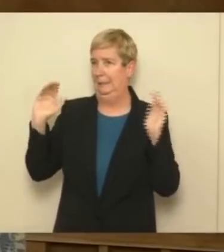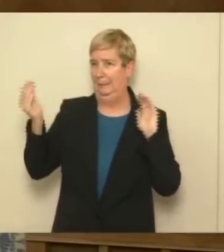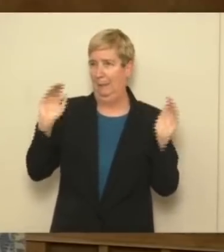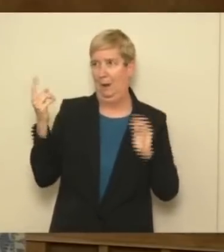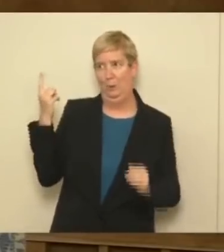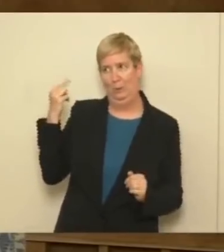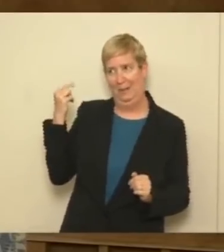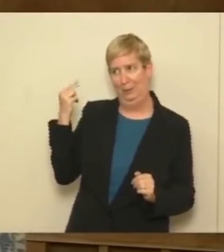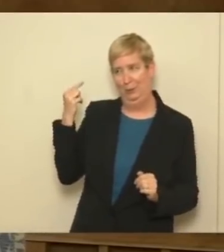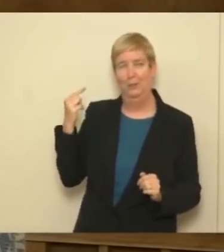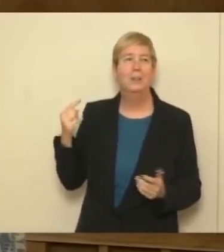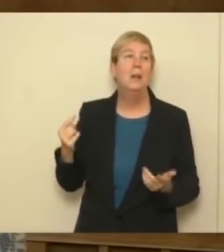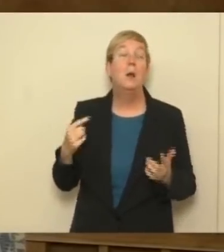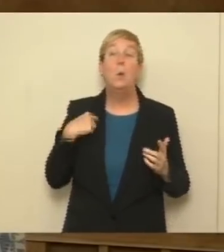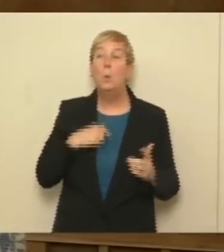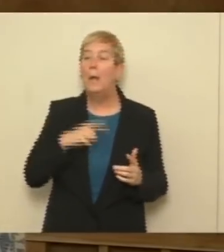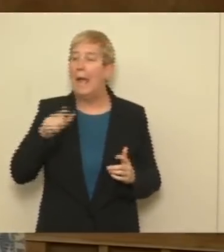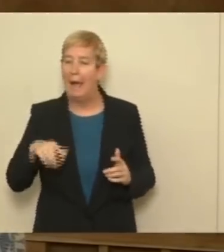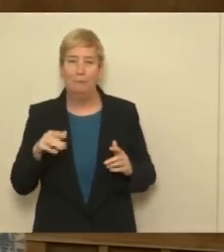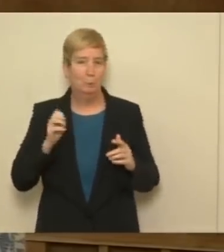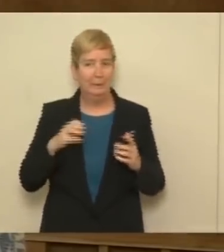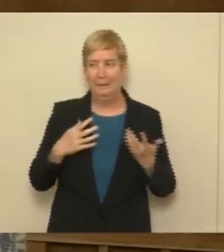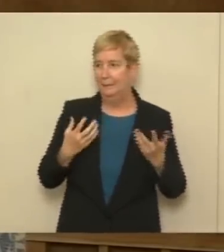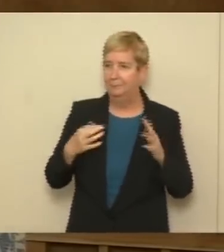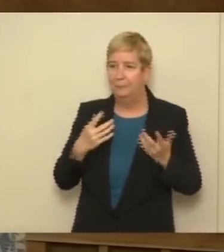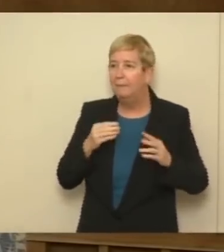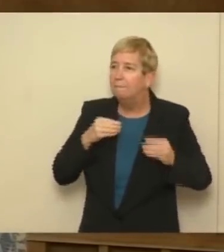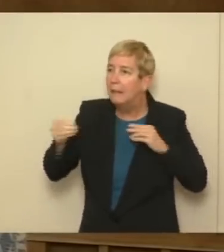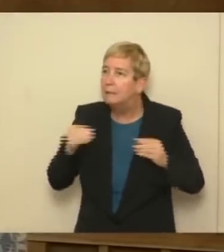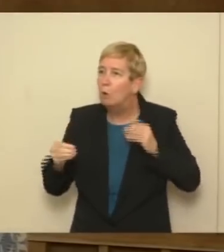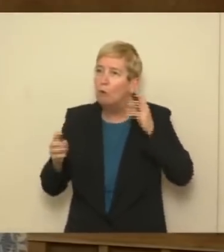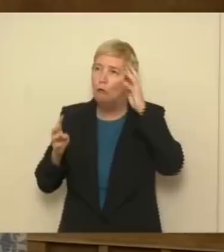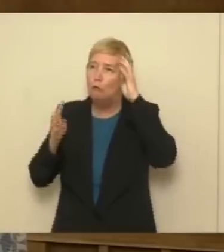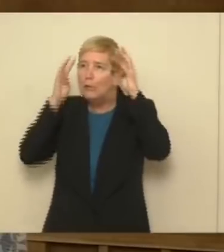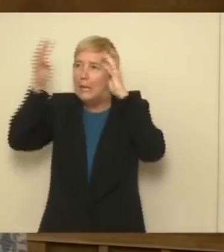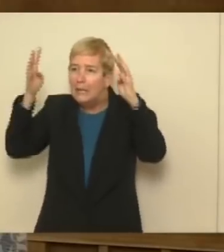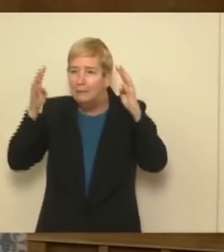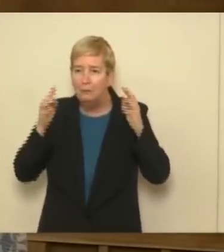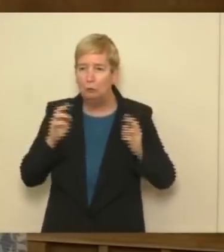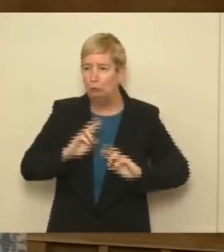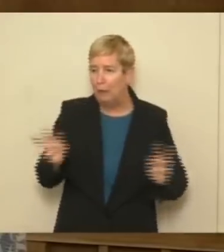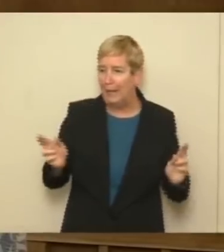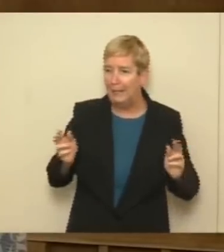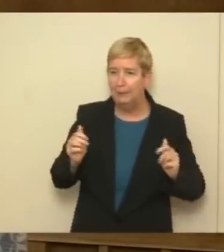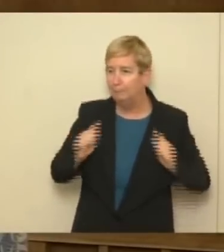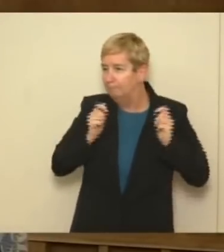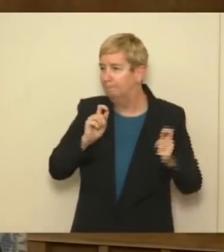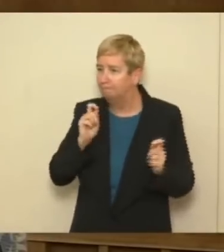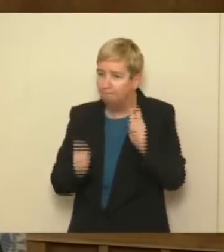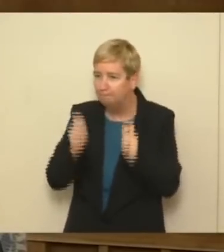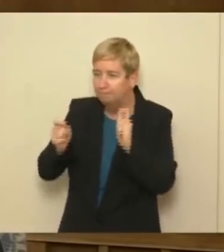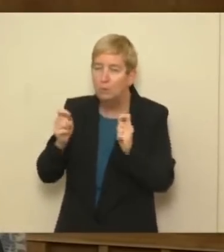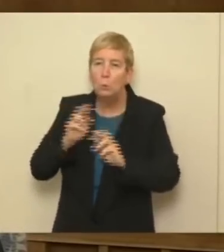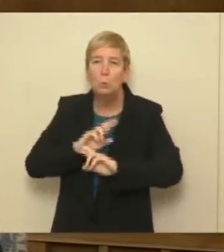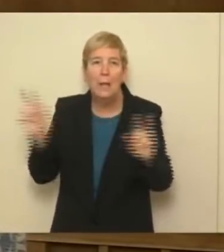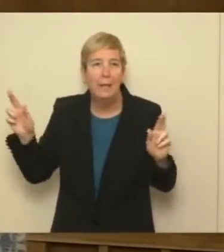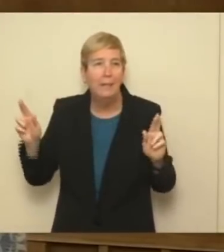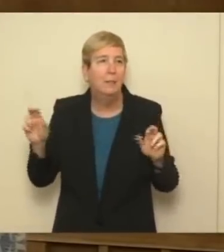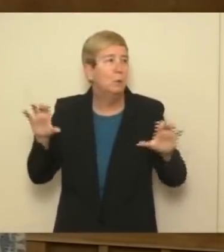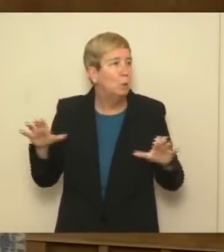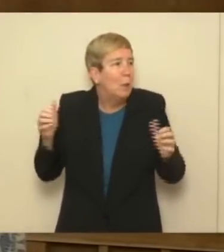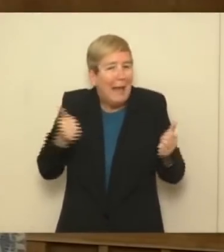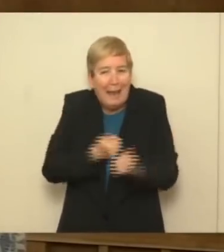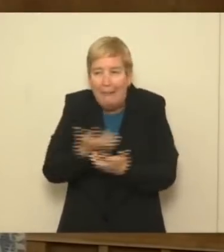be versatile, to make sure that we're creative in having the school systems in place to do all that we can for